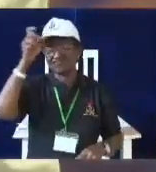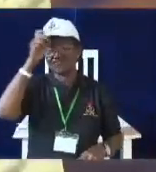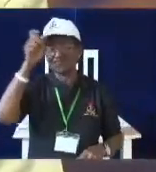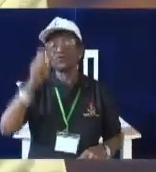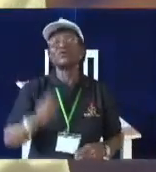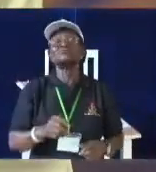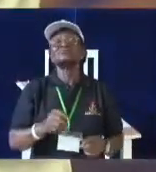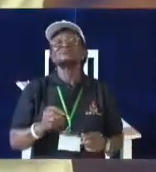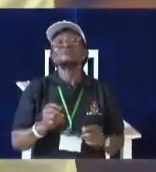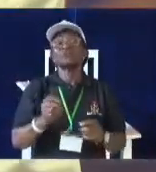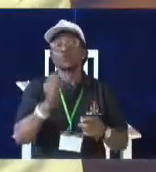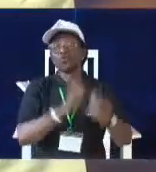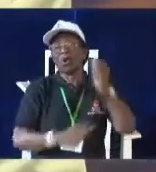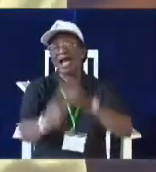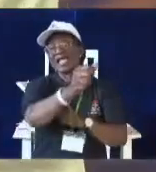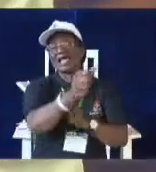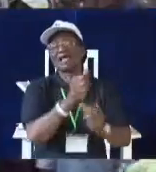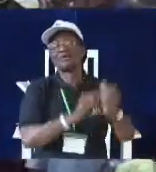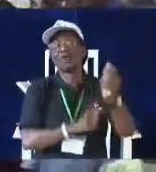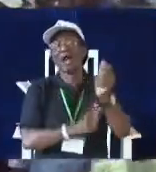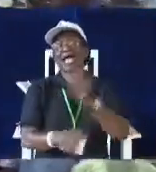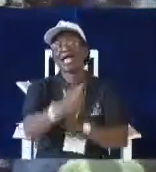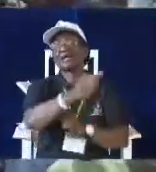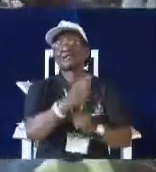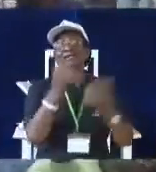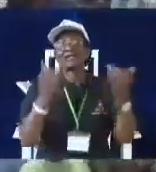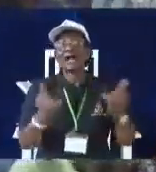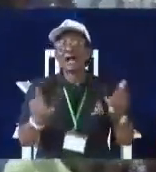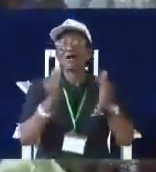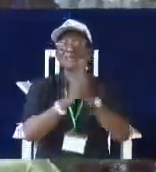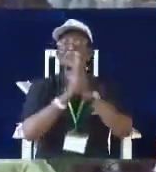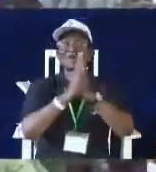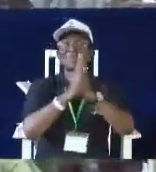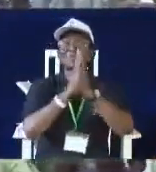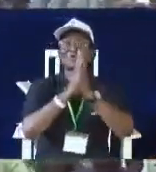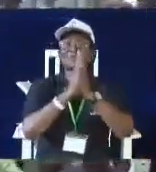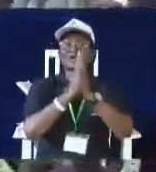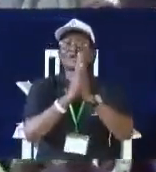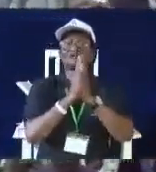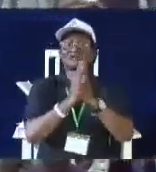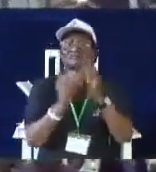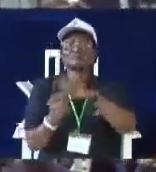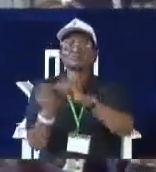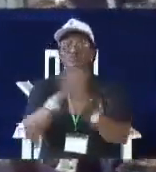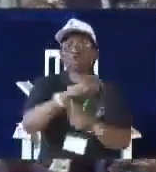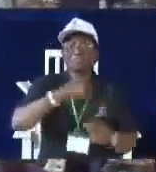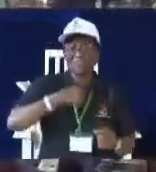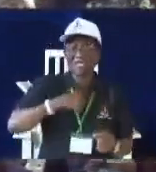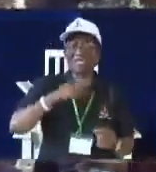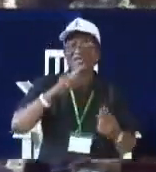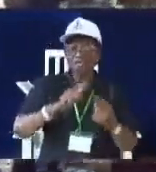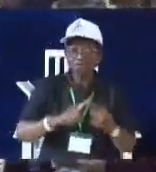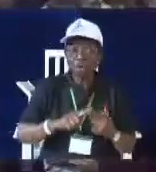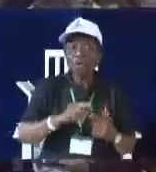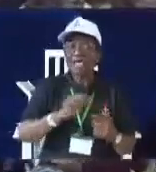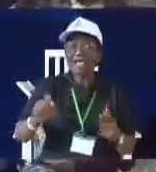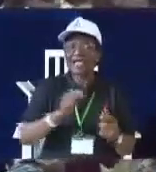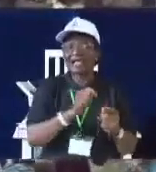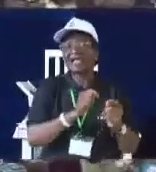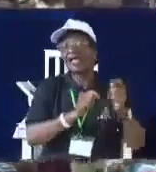Go ahead, cry to the Almighty God. Turn me to a terror to the